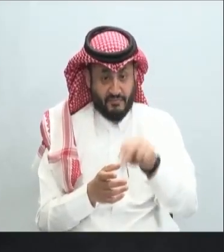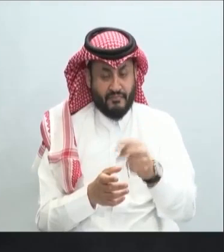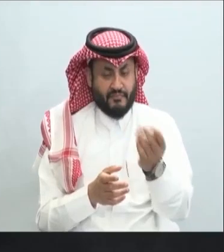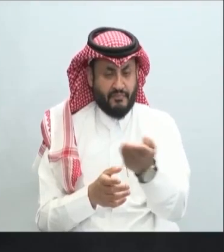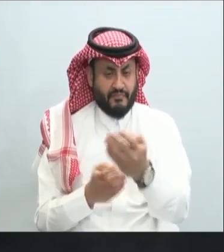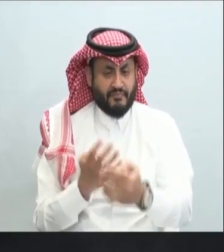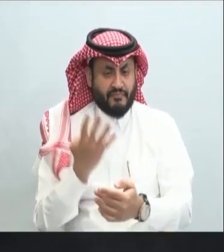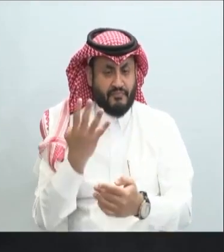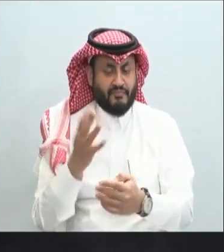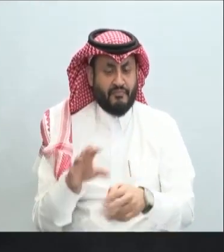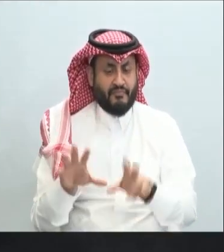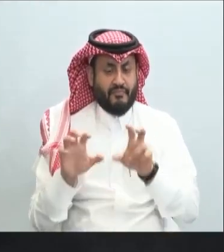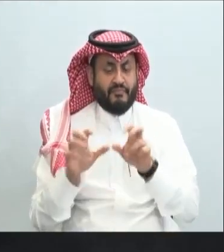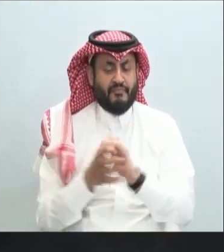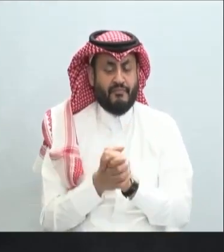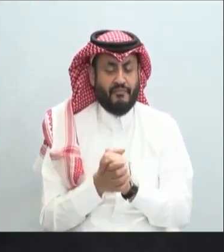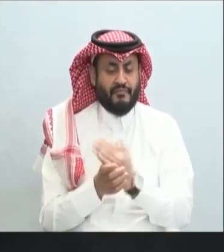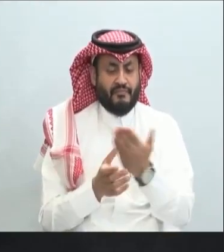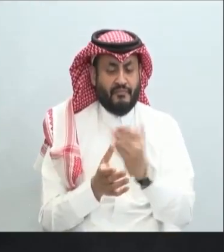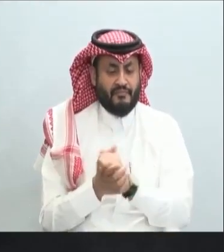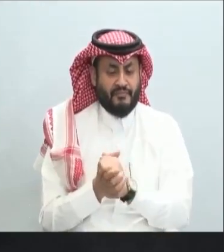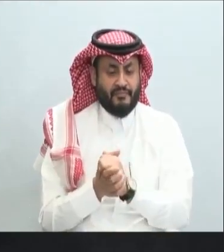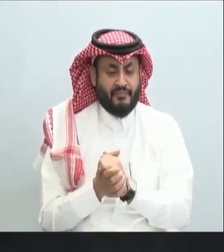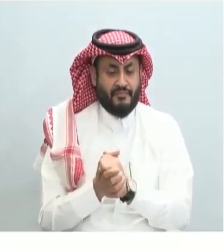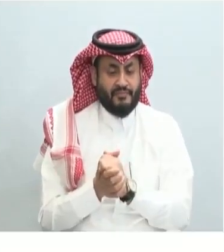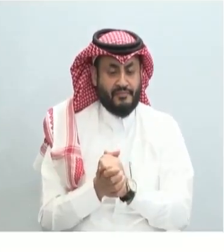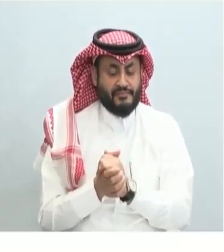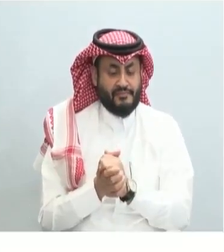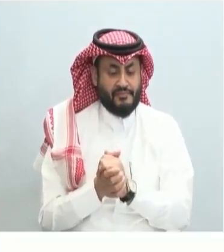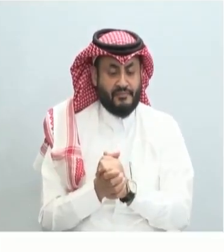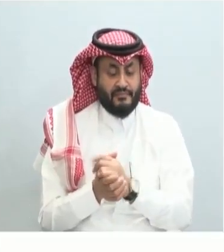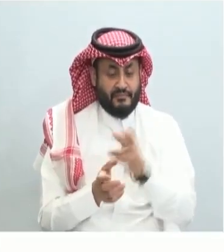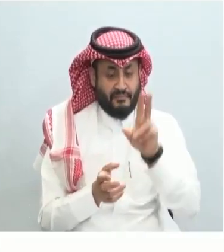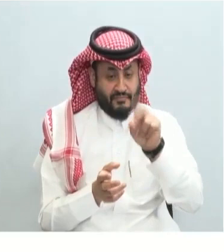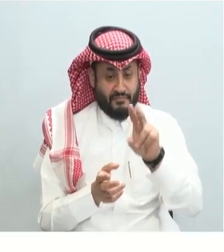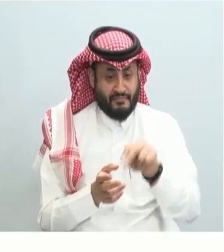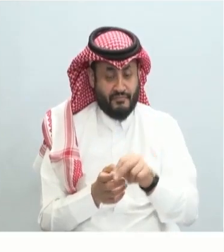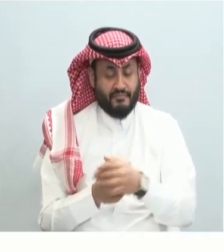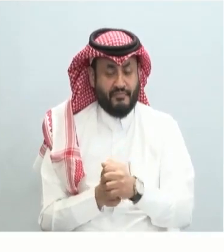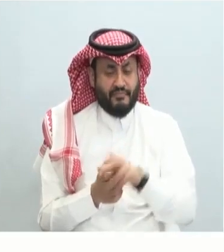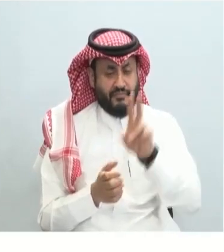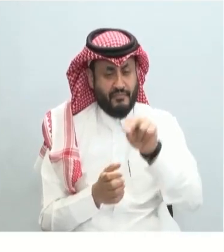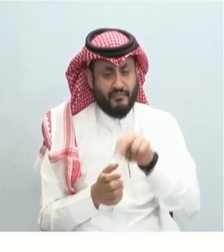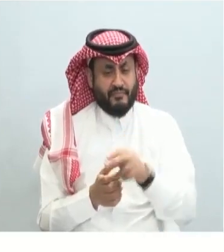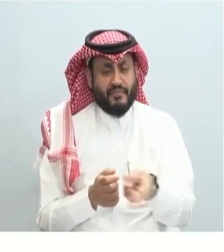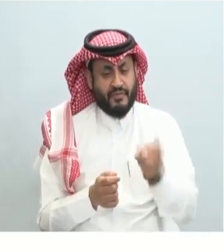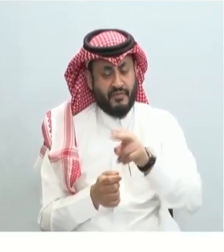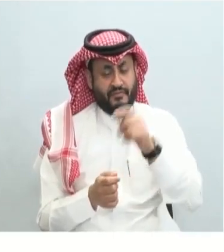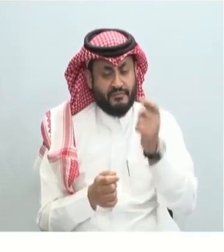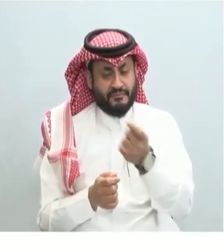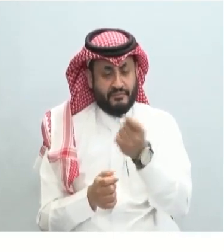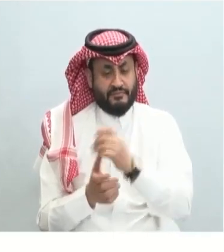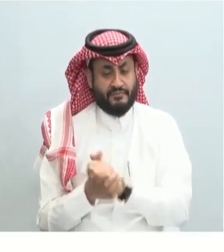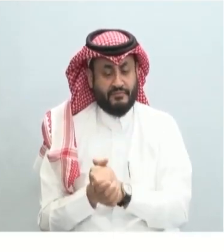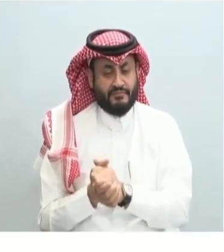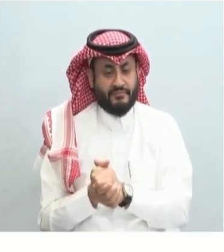copy these letters. And what we did in this lesson, we did trace each of these letters. We did trace